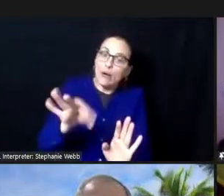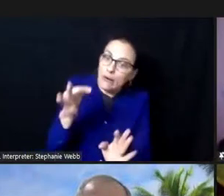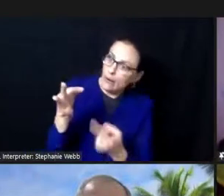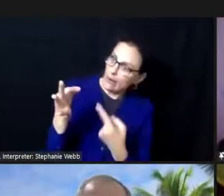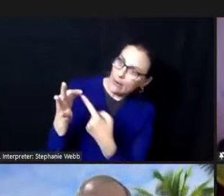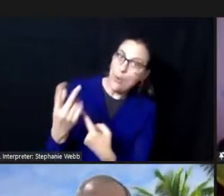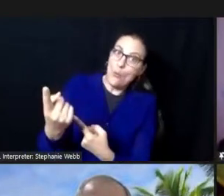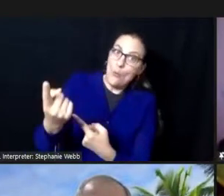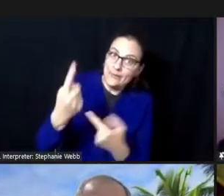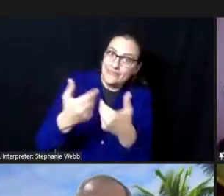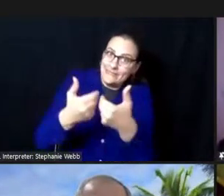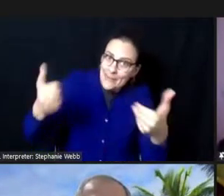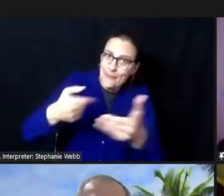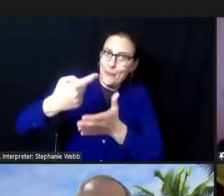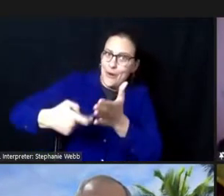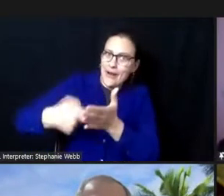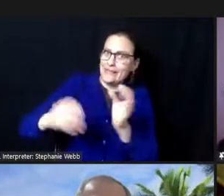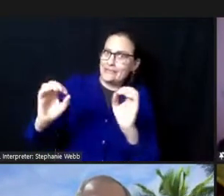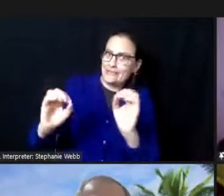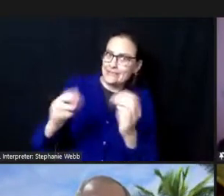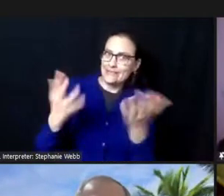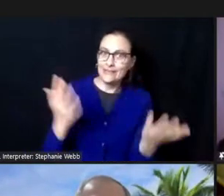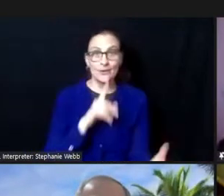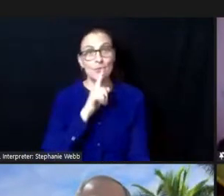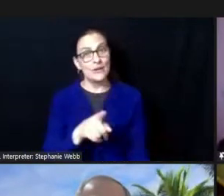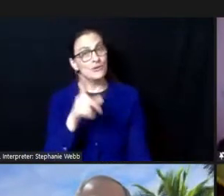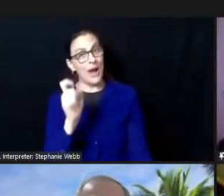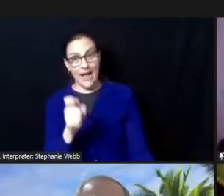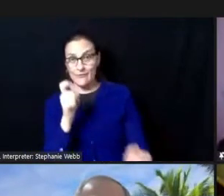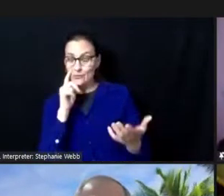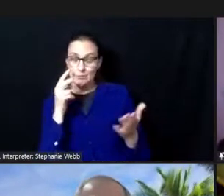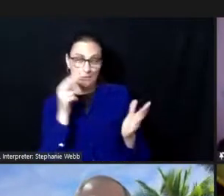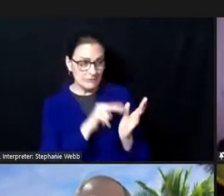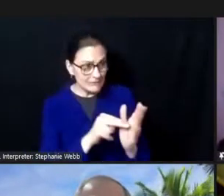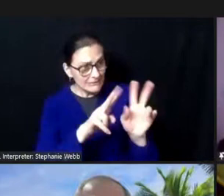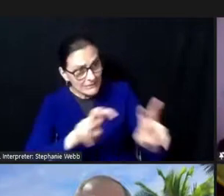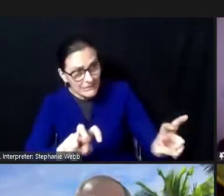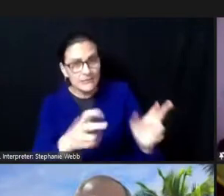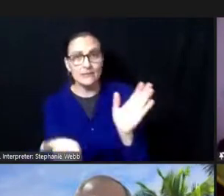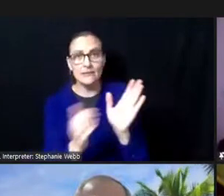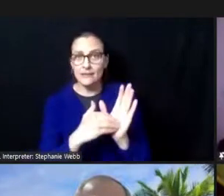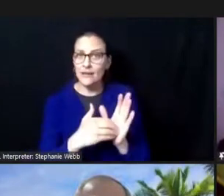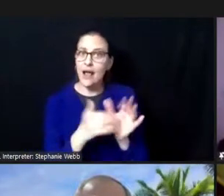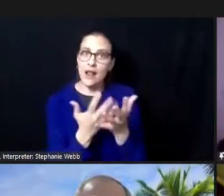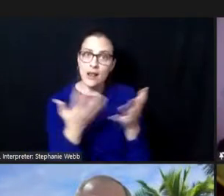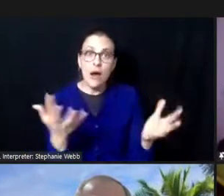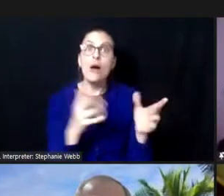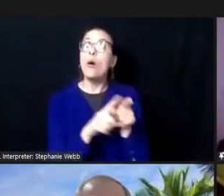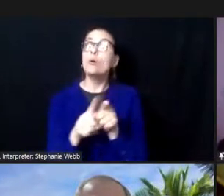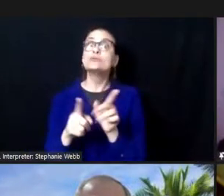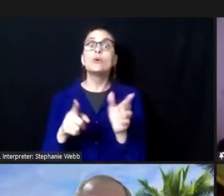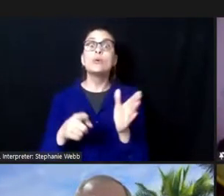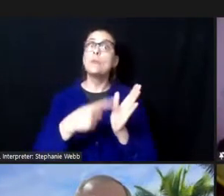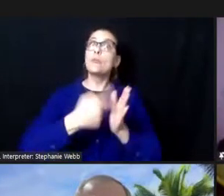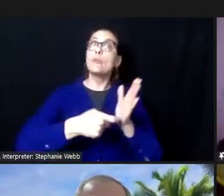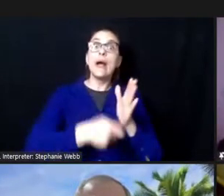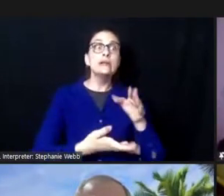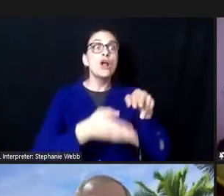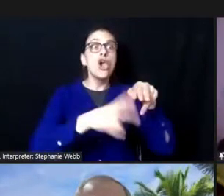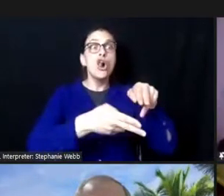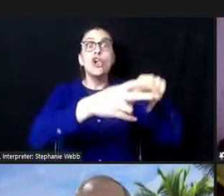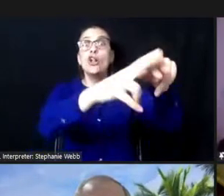and all of a sudden the price jumps on you unless you go back and renegotiate. So that was my extent.